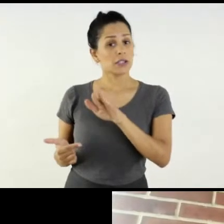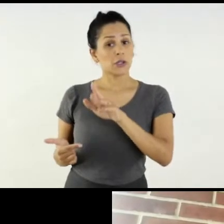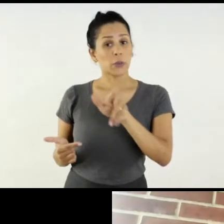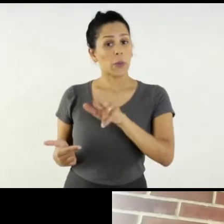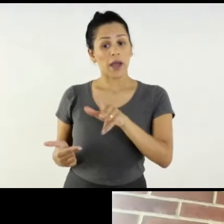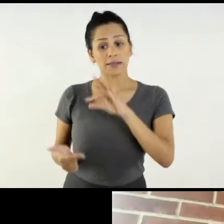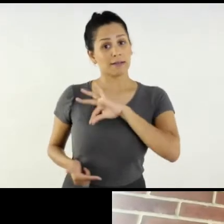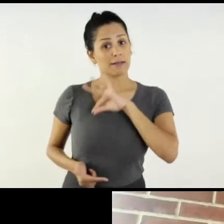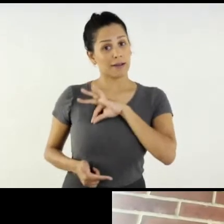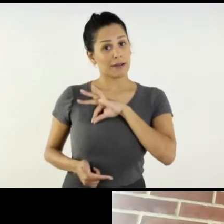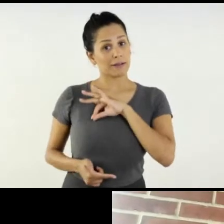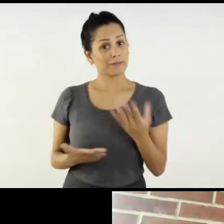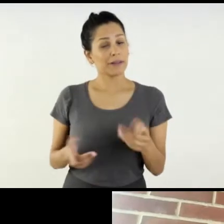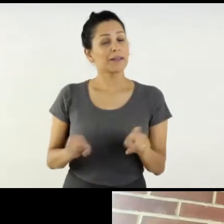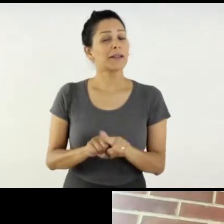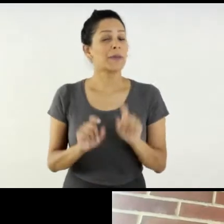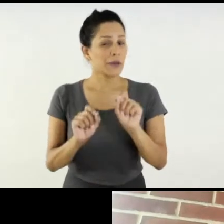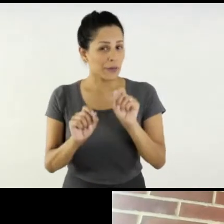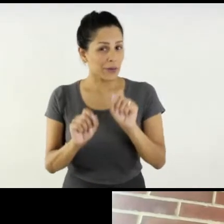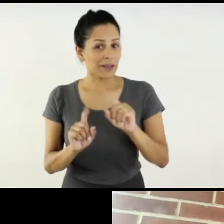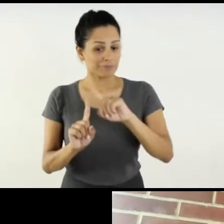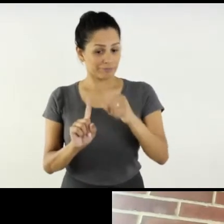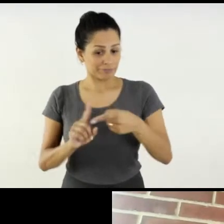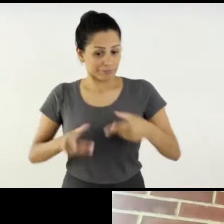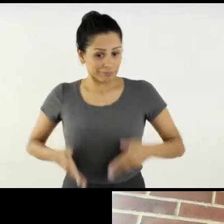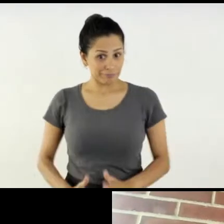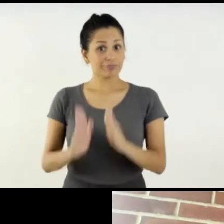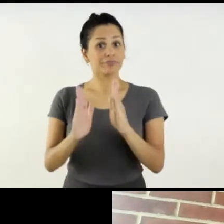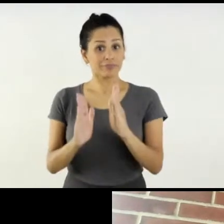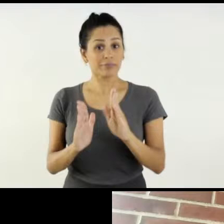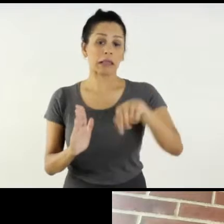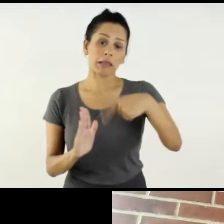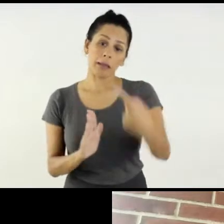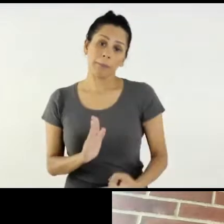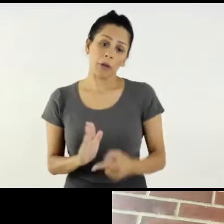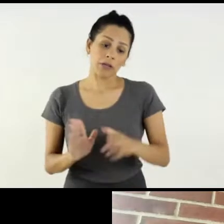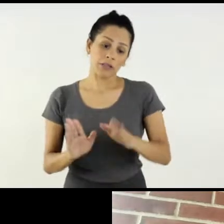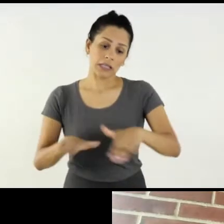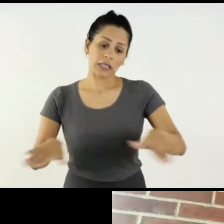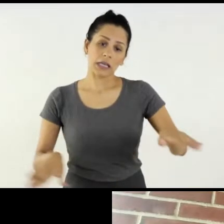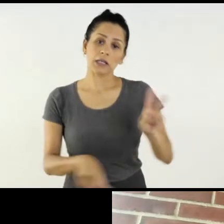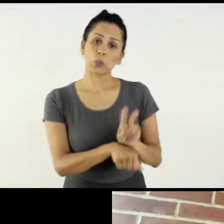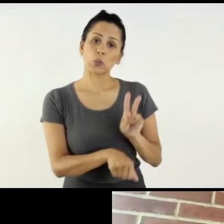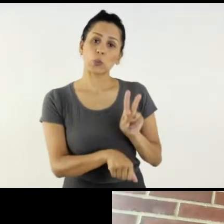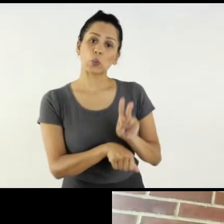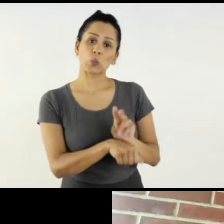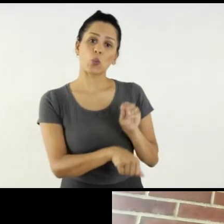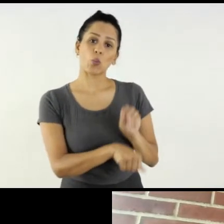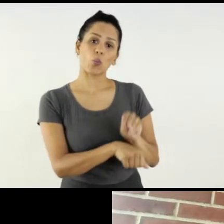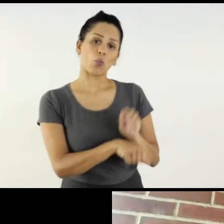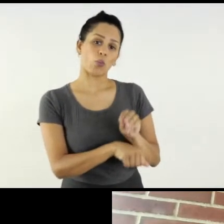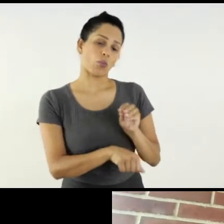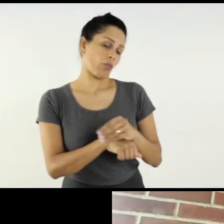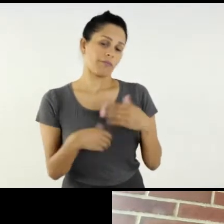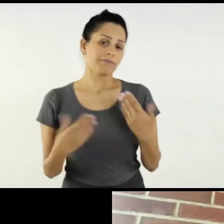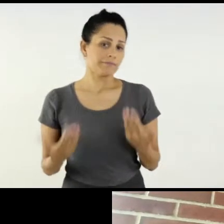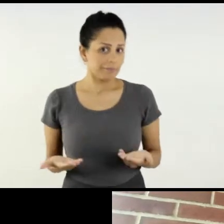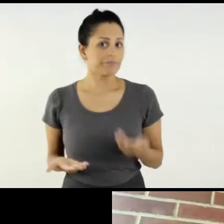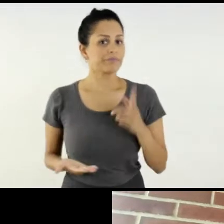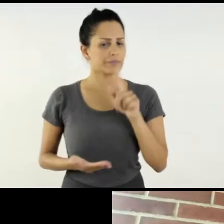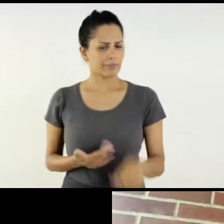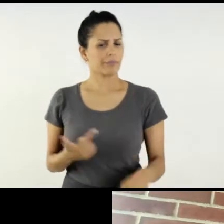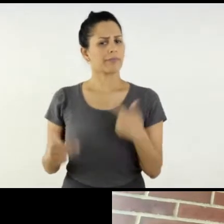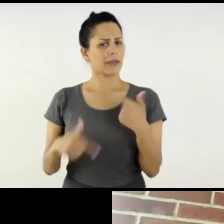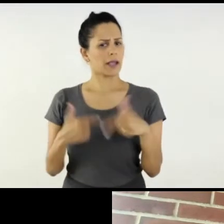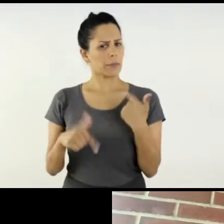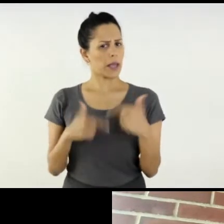rearing, that these were the most widespread essential labor activities that women carried. So can